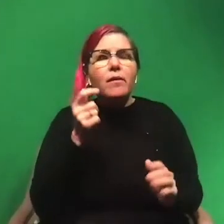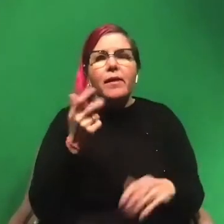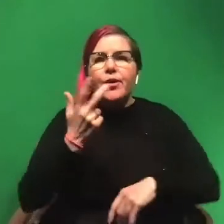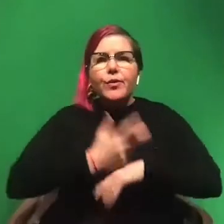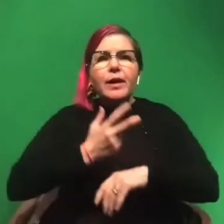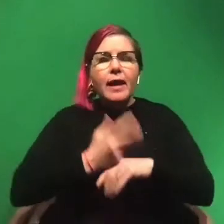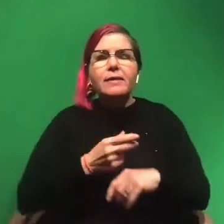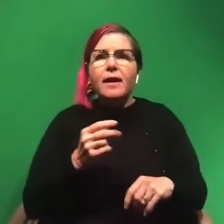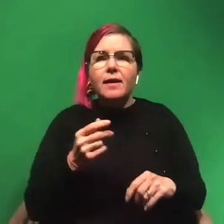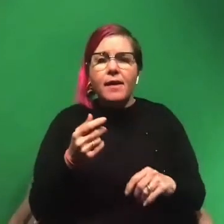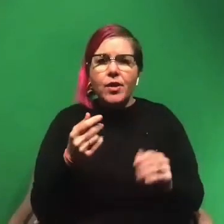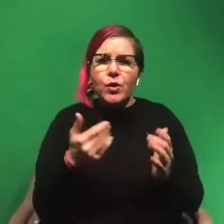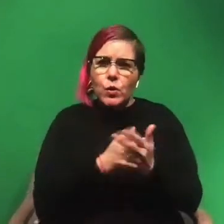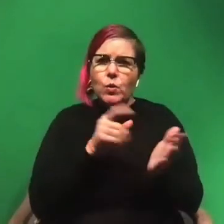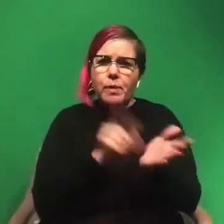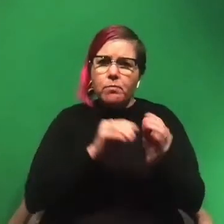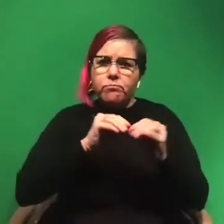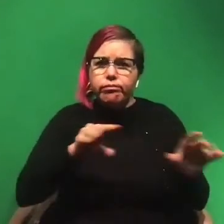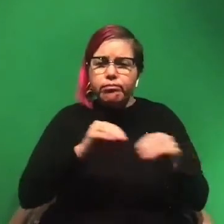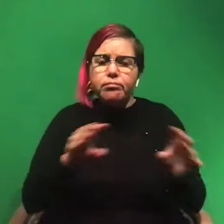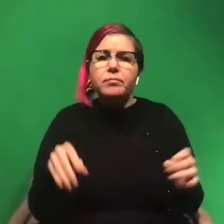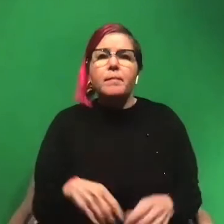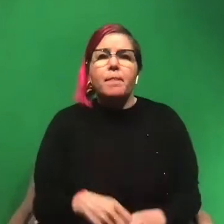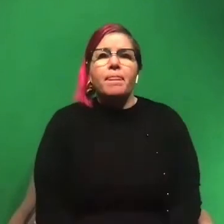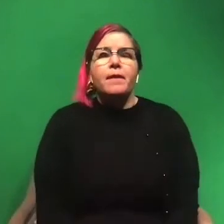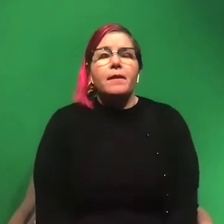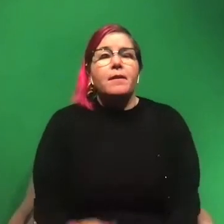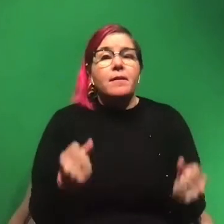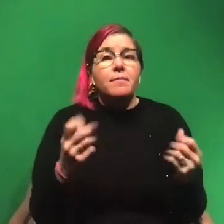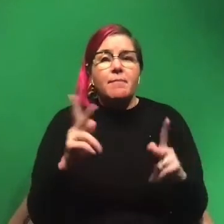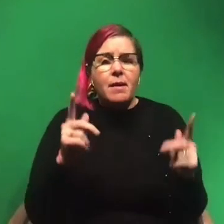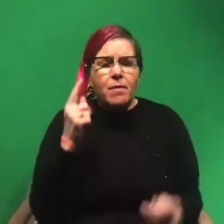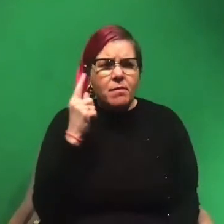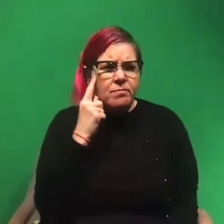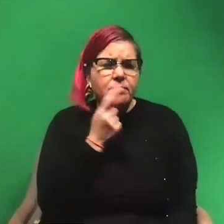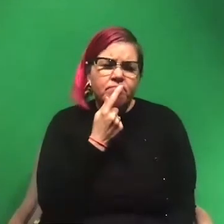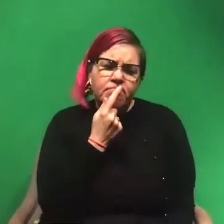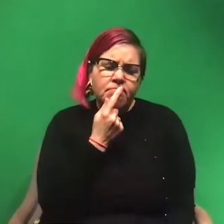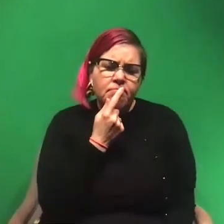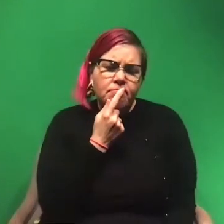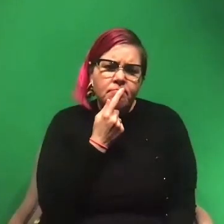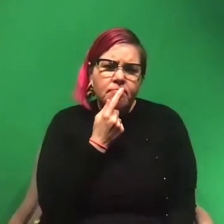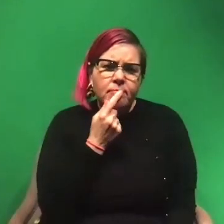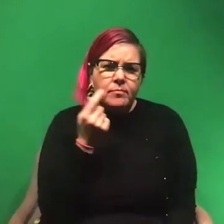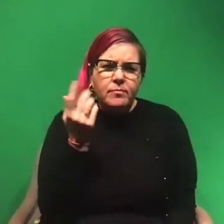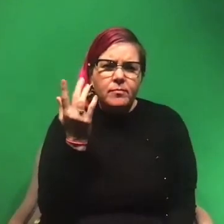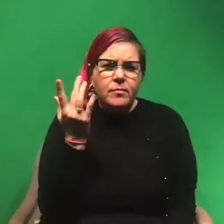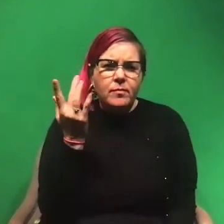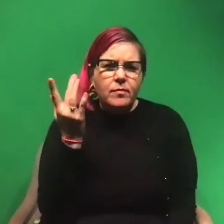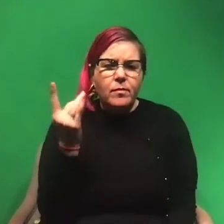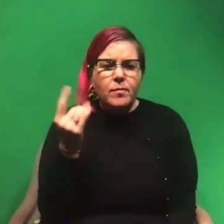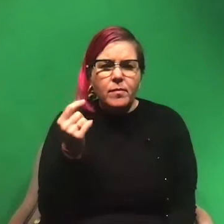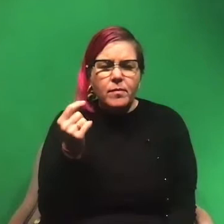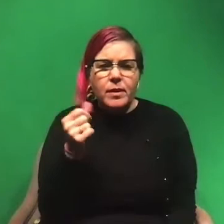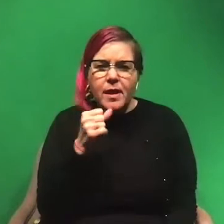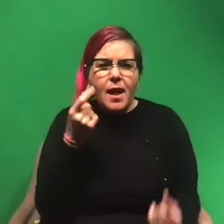paper coming out. And a lot of people are going to think like, why this didn't happen for this virus, for example?